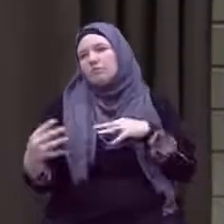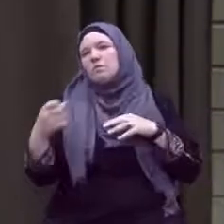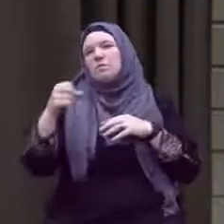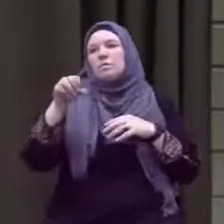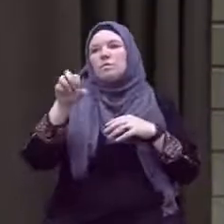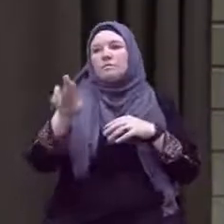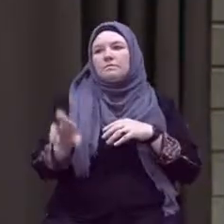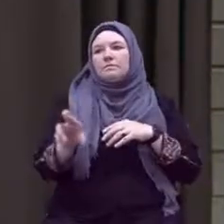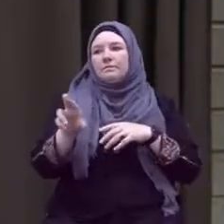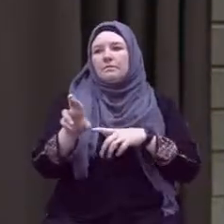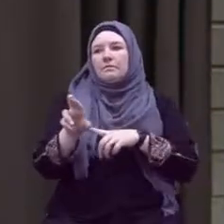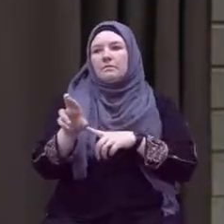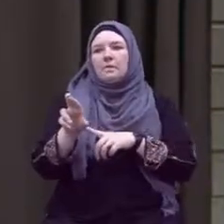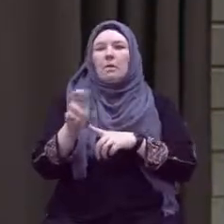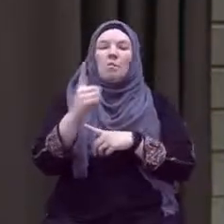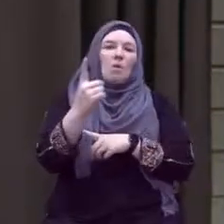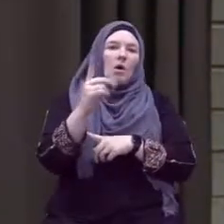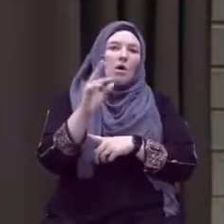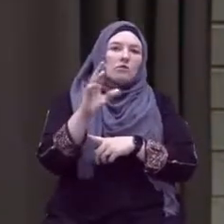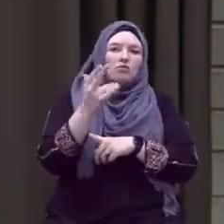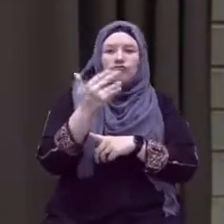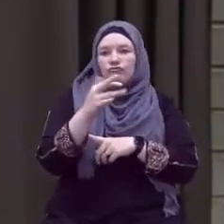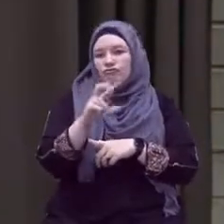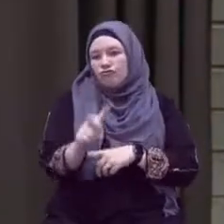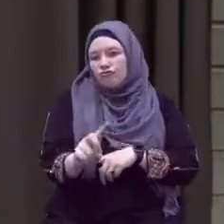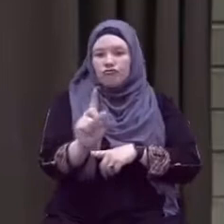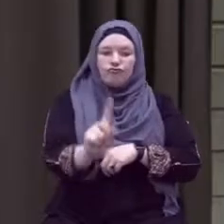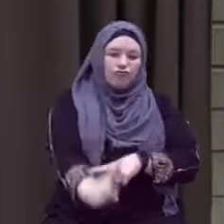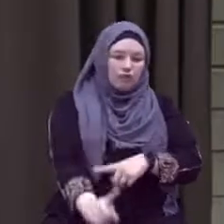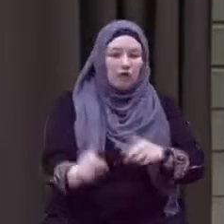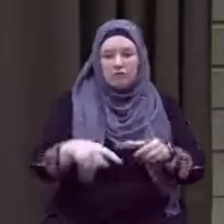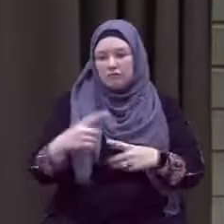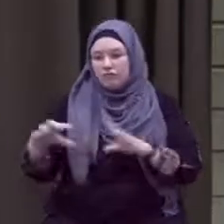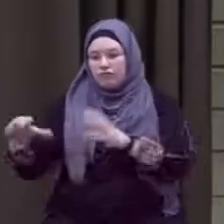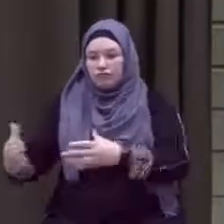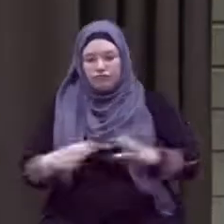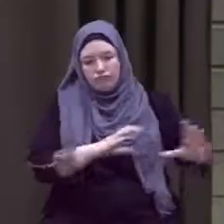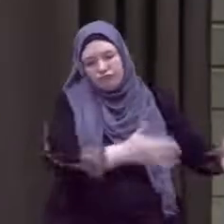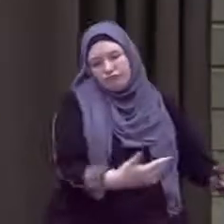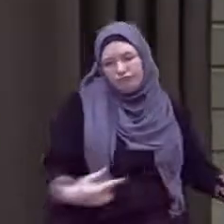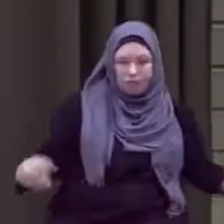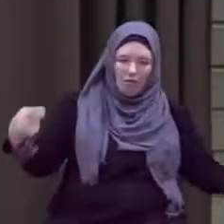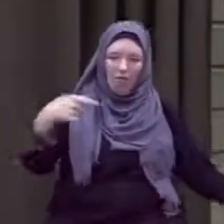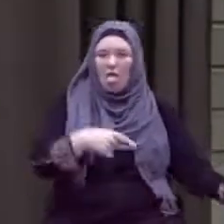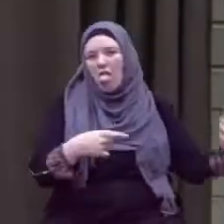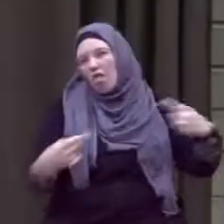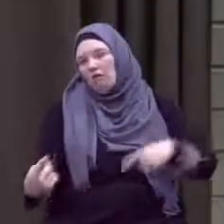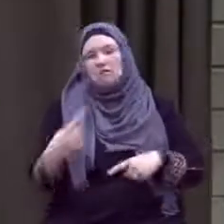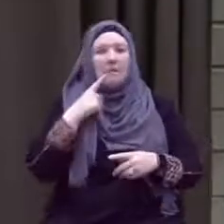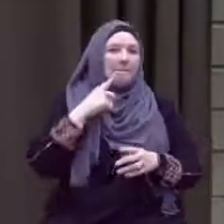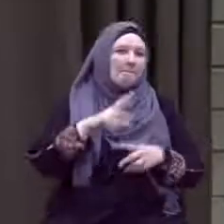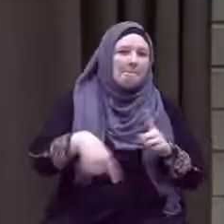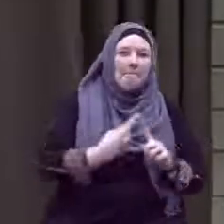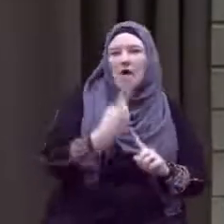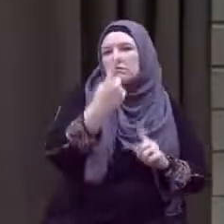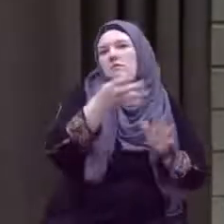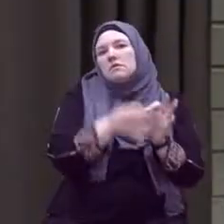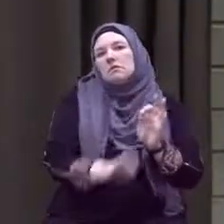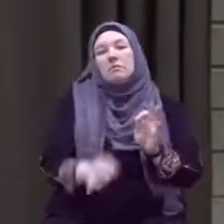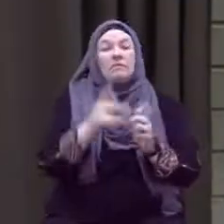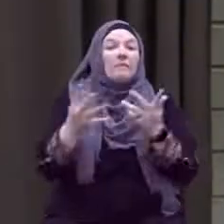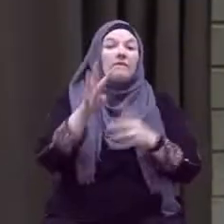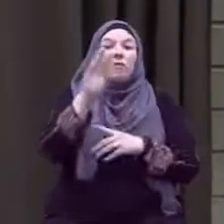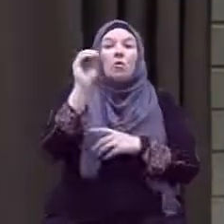of difference between two tribes, and the wars go into generations. Sometimes 40 years on